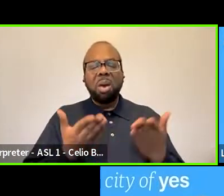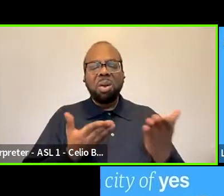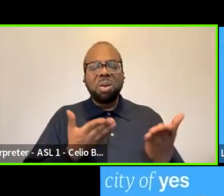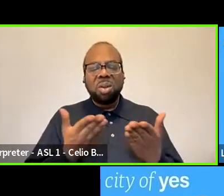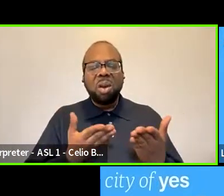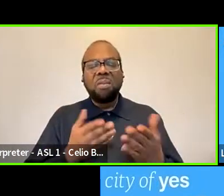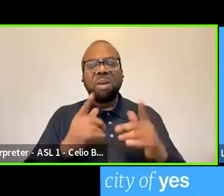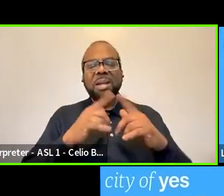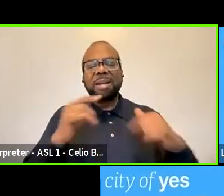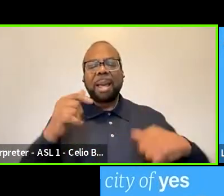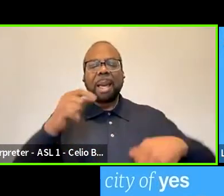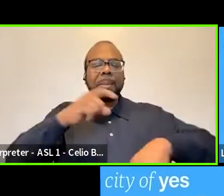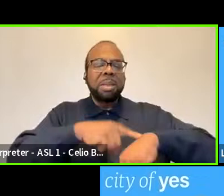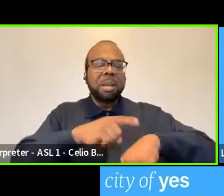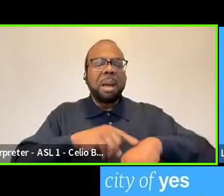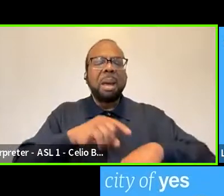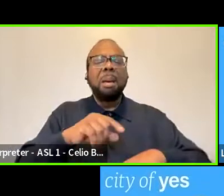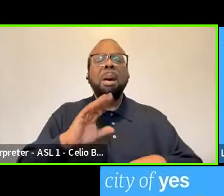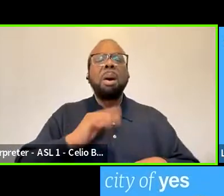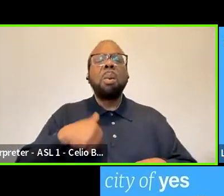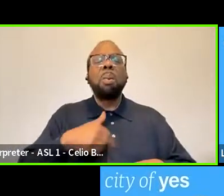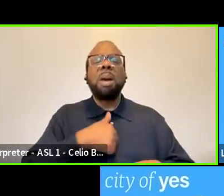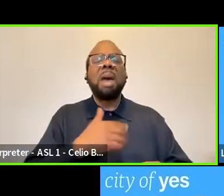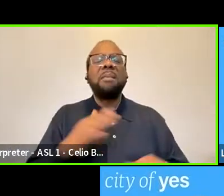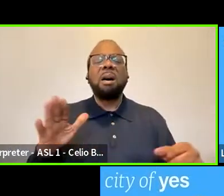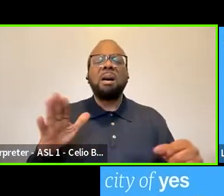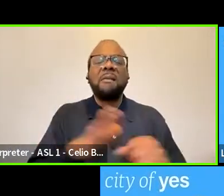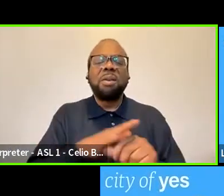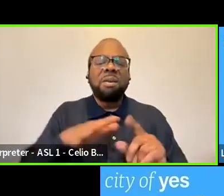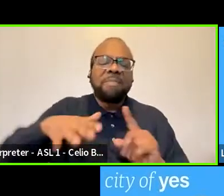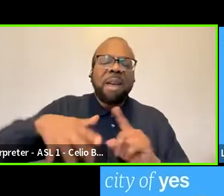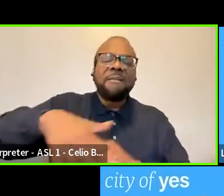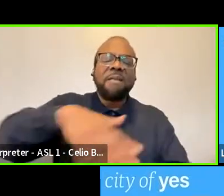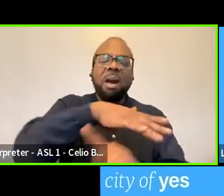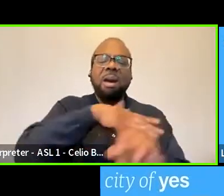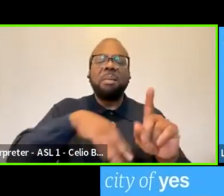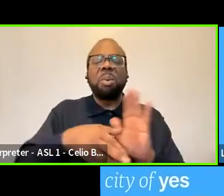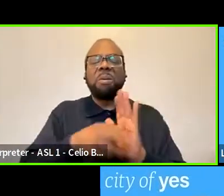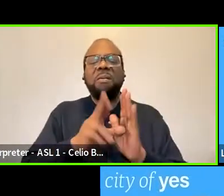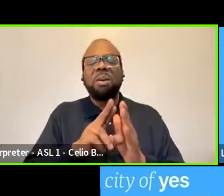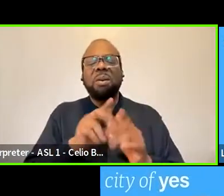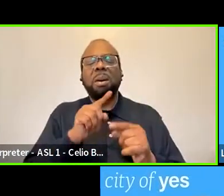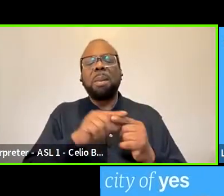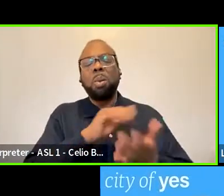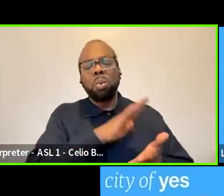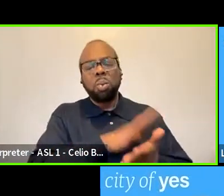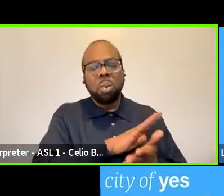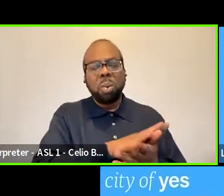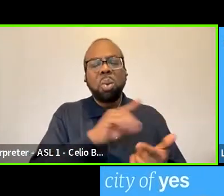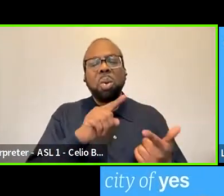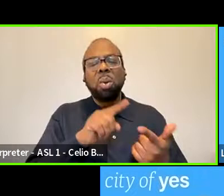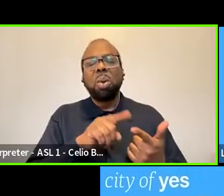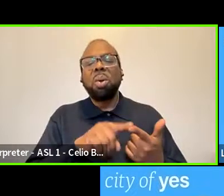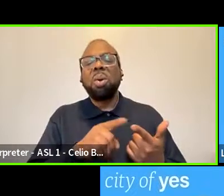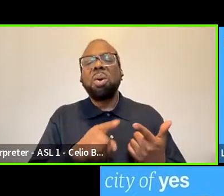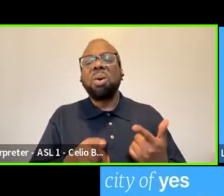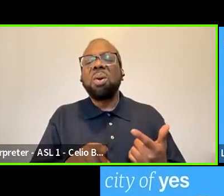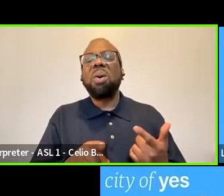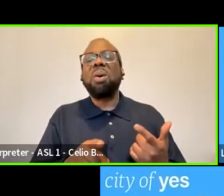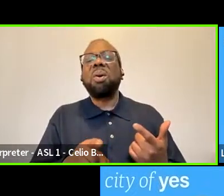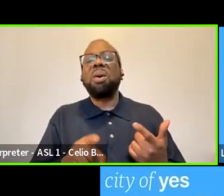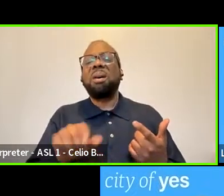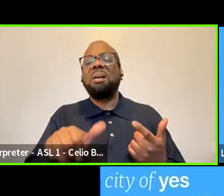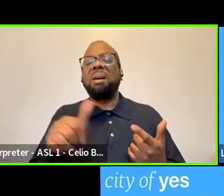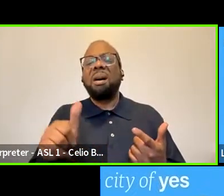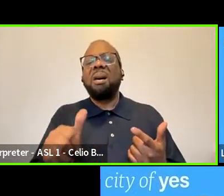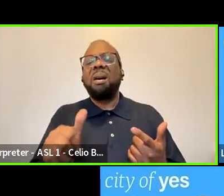we are conducting a complete environmental review to assess everything, including schools, as well as like sewers, and working with other